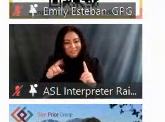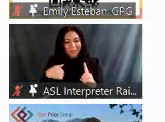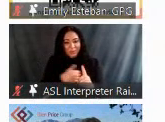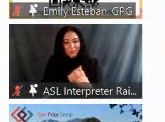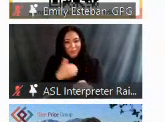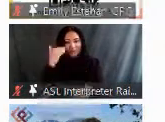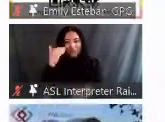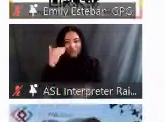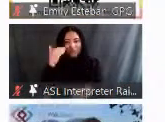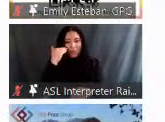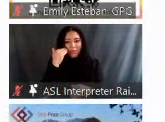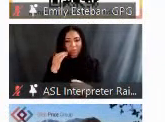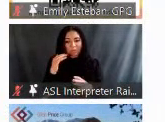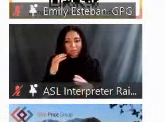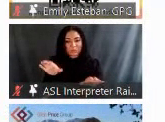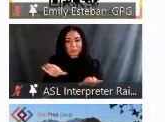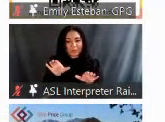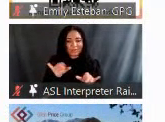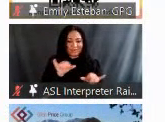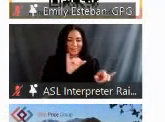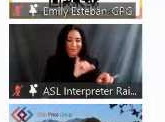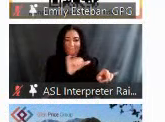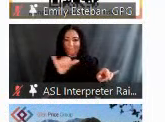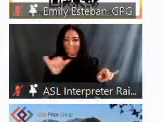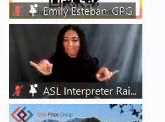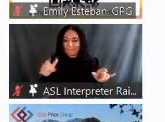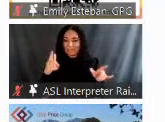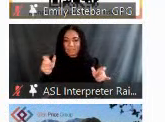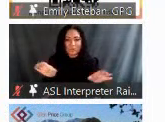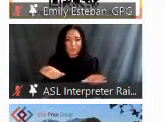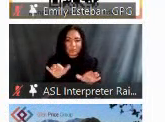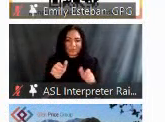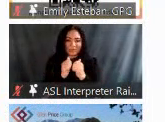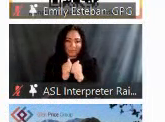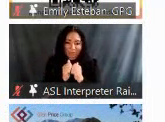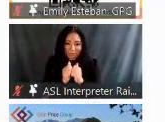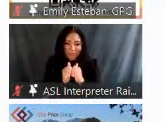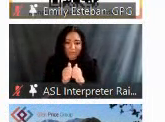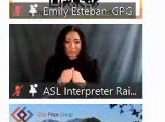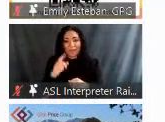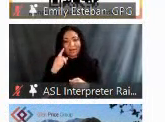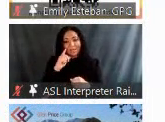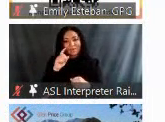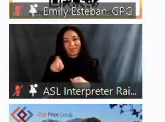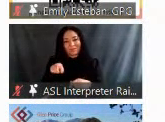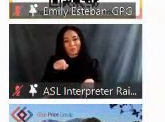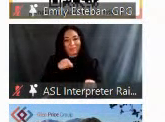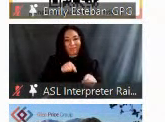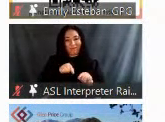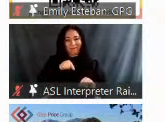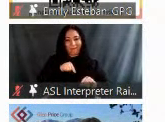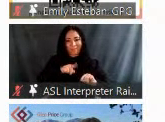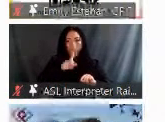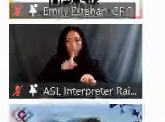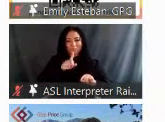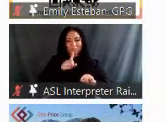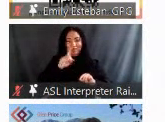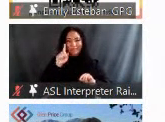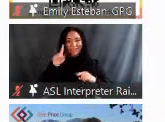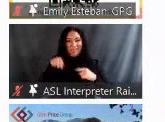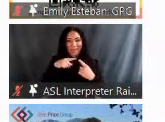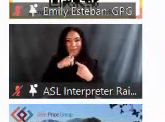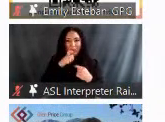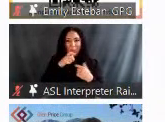were doing the same standards, because we would be doing it together. So I just think we just need to back up a little bit and really think about who we are.